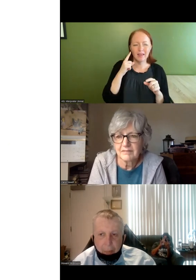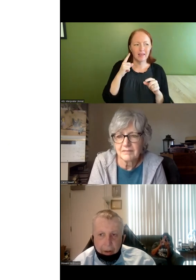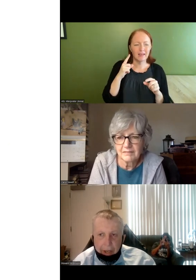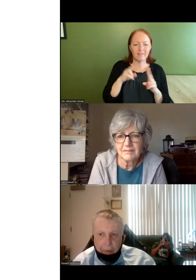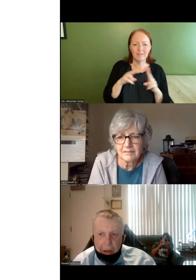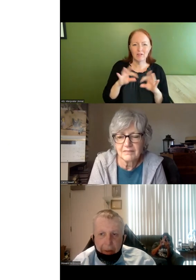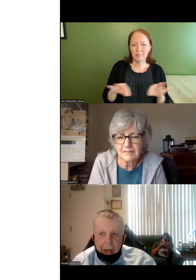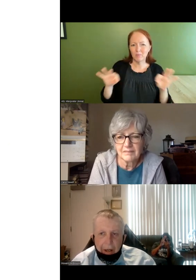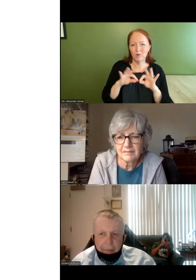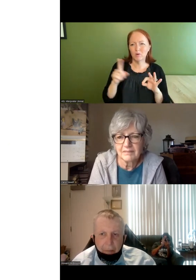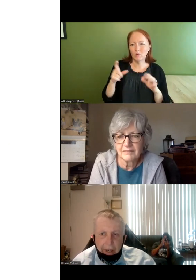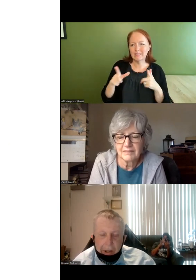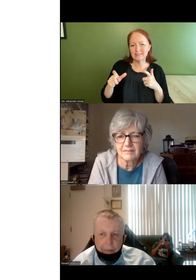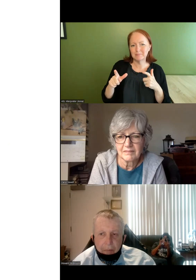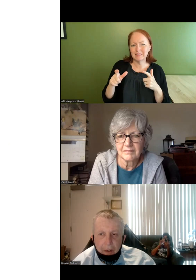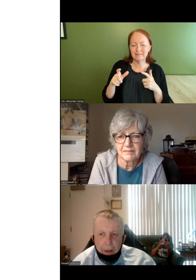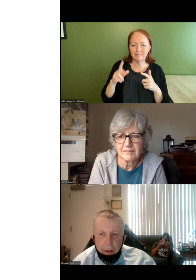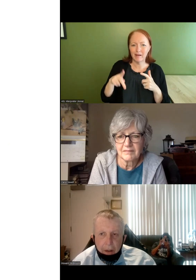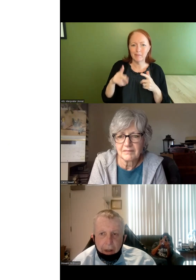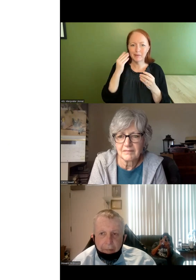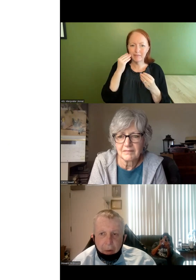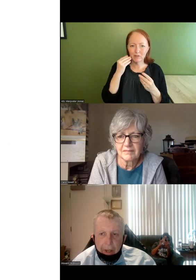very important that we speed up information